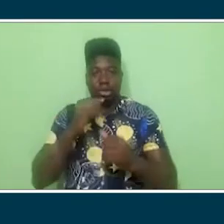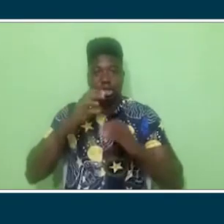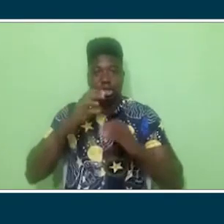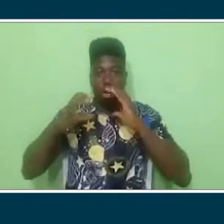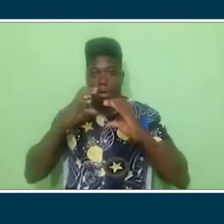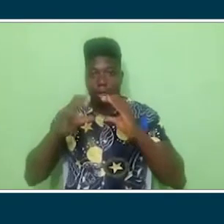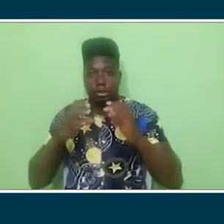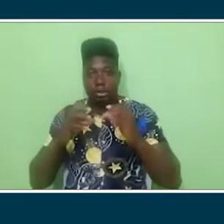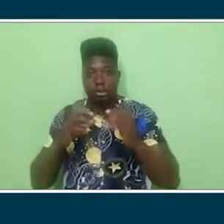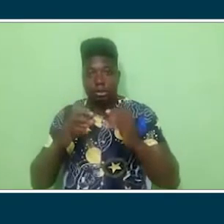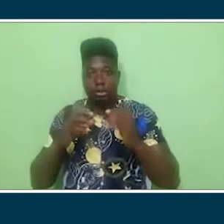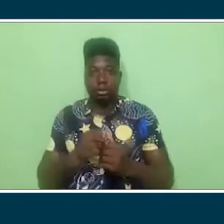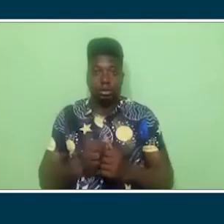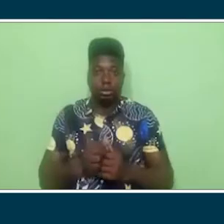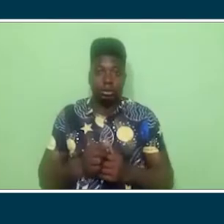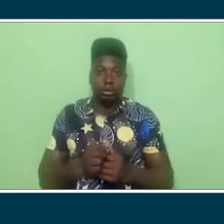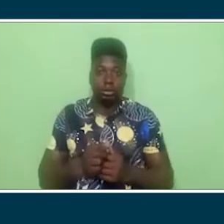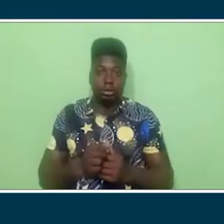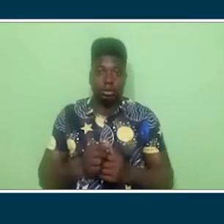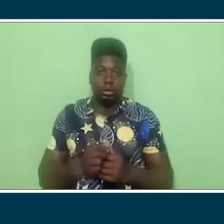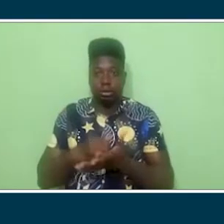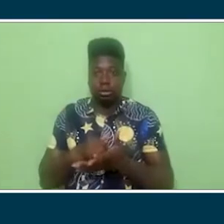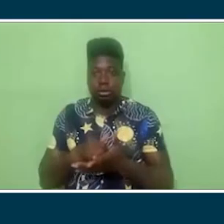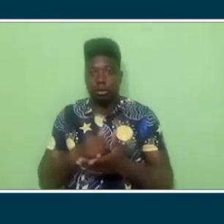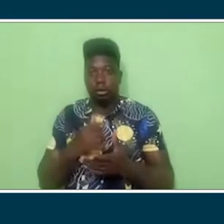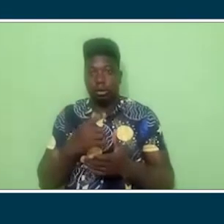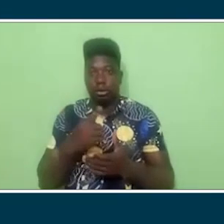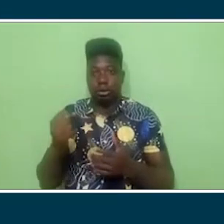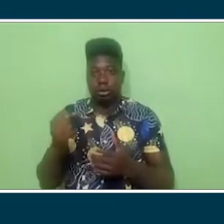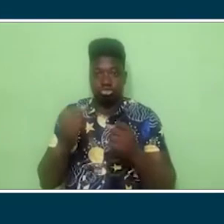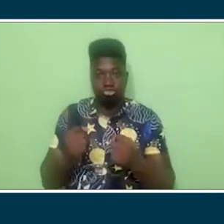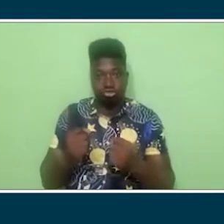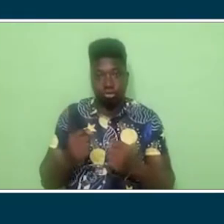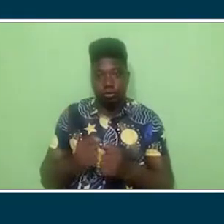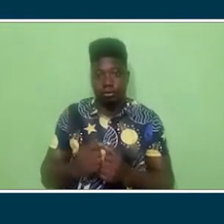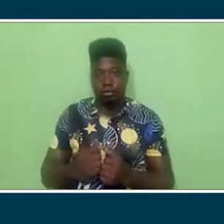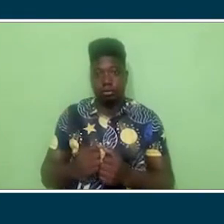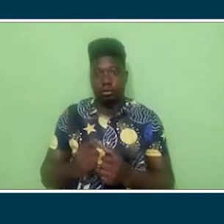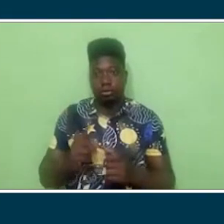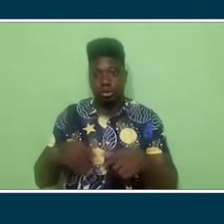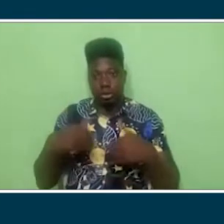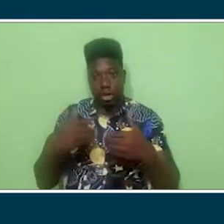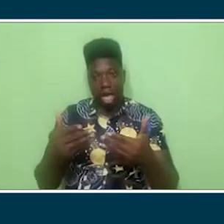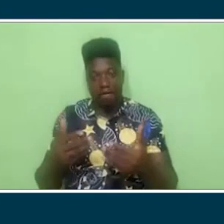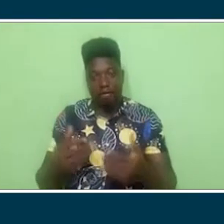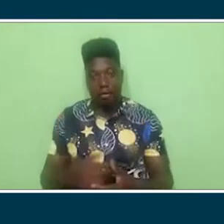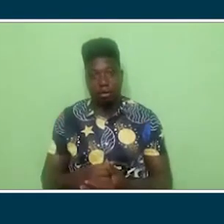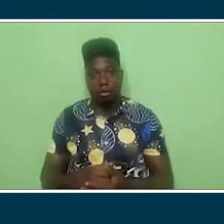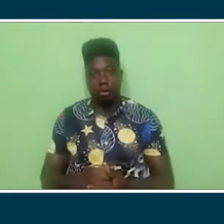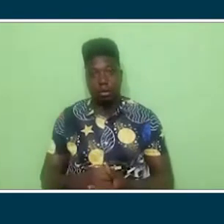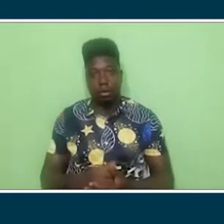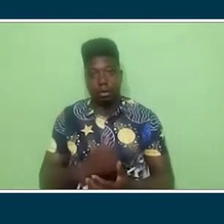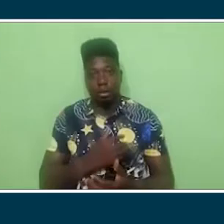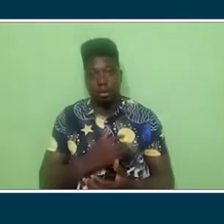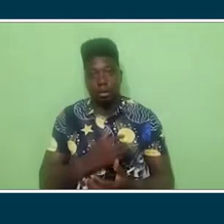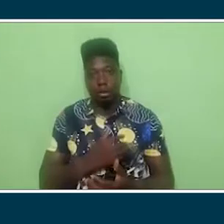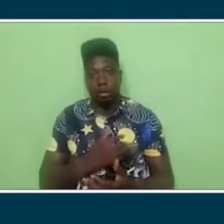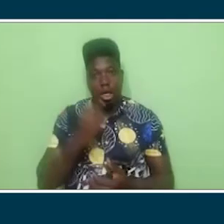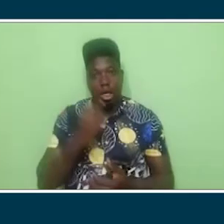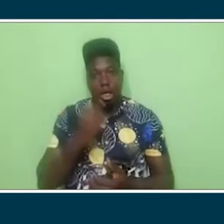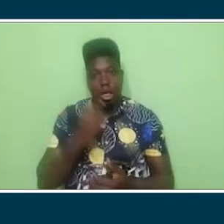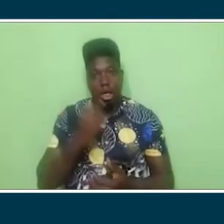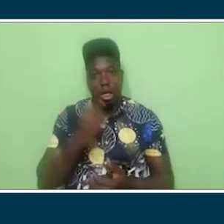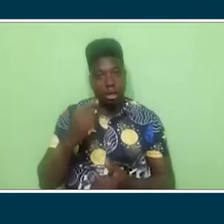believing victims just translates into feelings of certainty about the guilt of the accused. And this includes rumor, innuendo, and